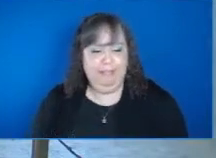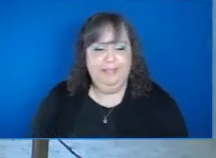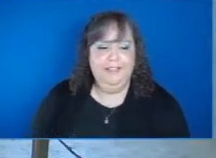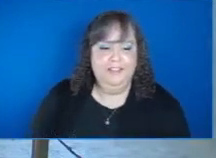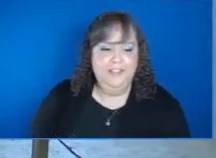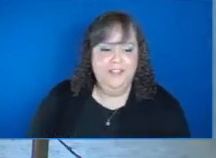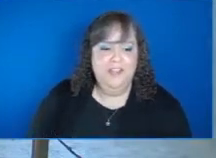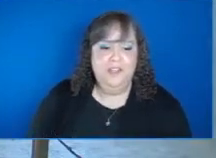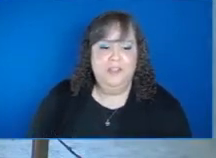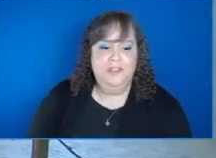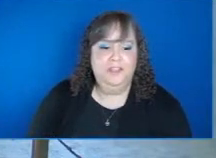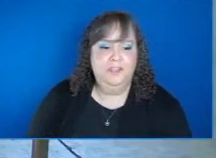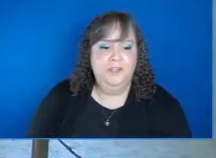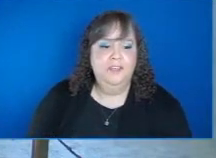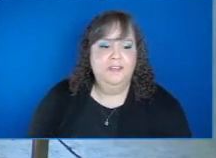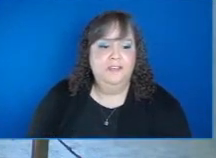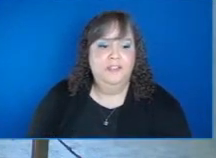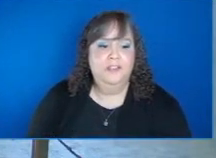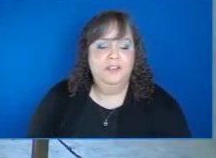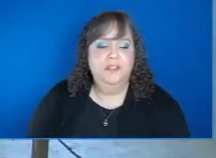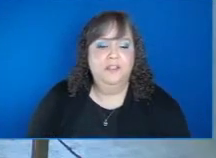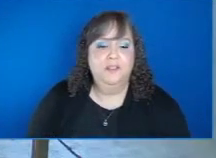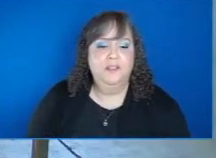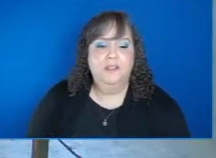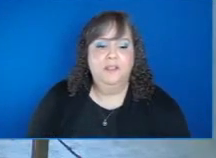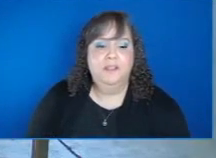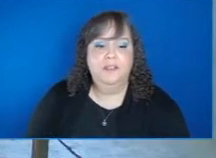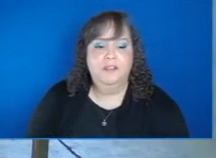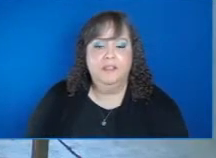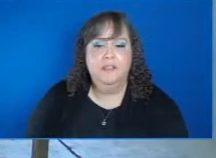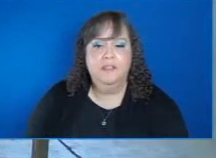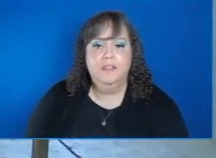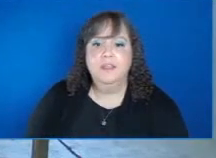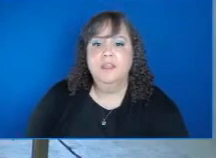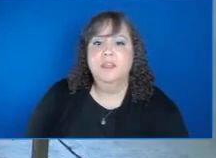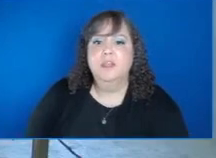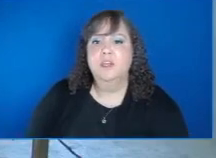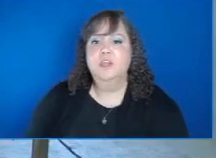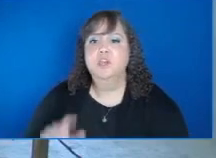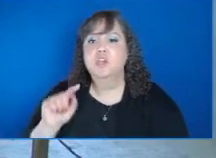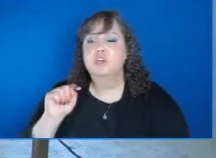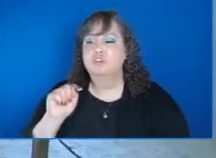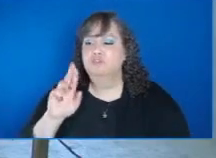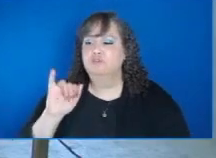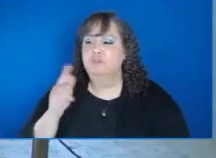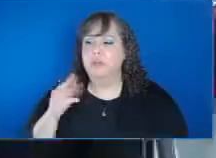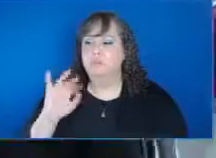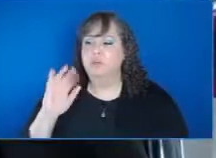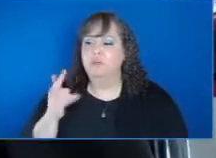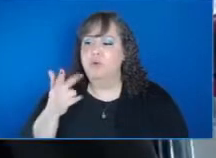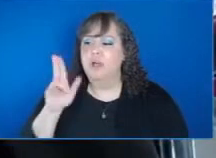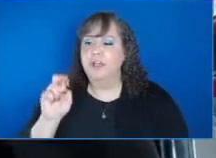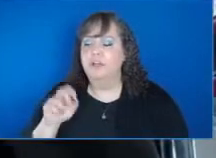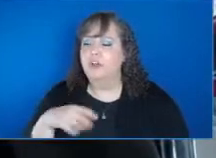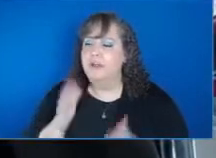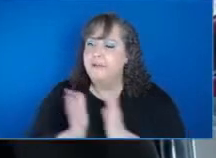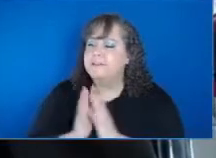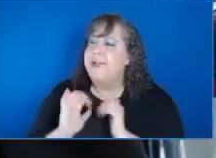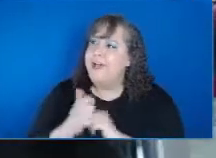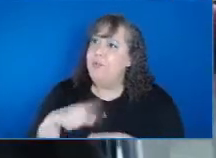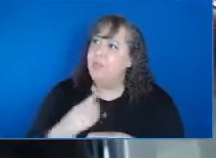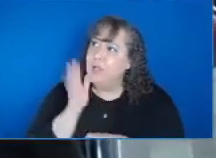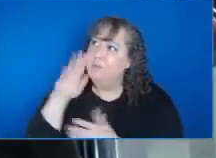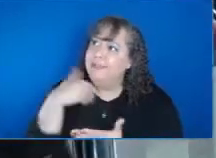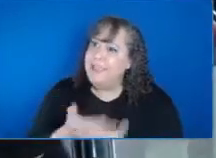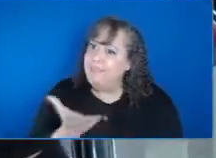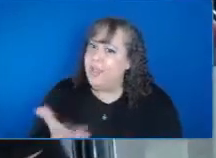Calicini, Craig McGuire, how long is it going to take DART to get to this asteroid? Nancy, how long do you have to wait to start your science?